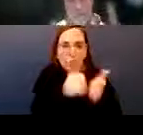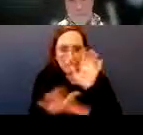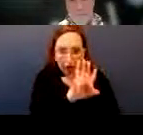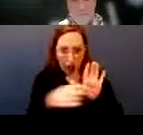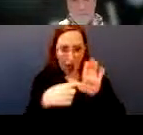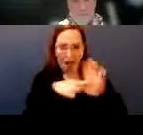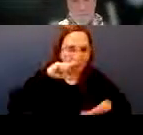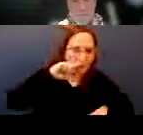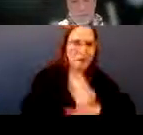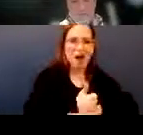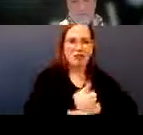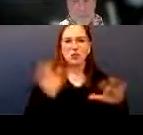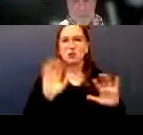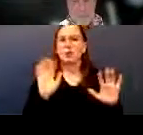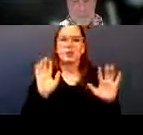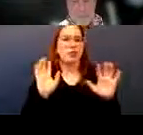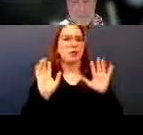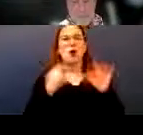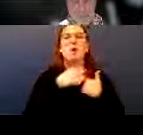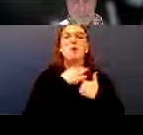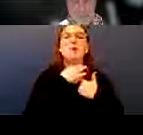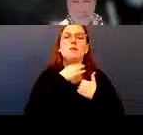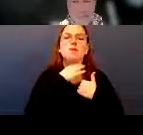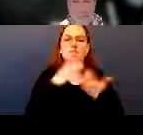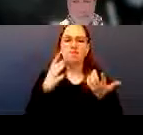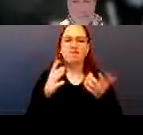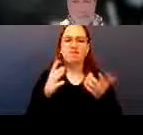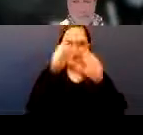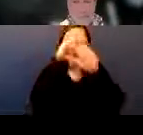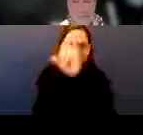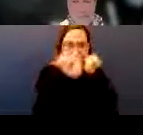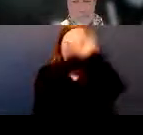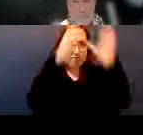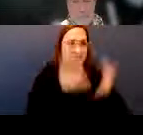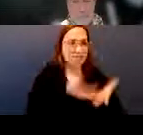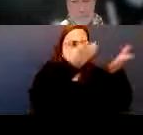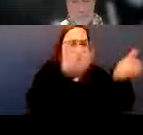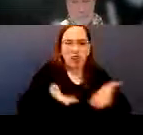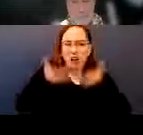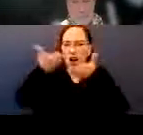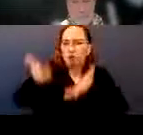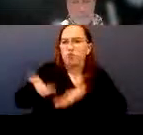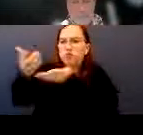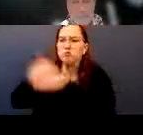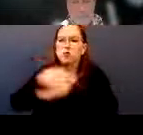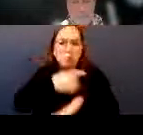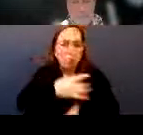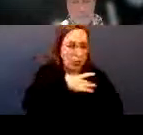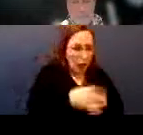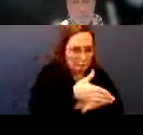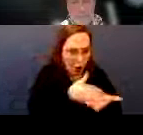with. We're wanting to get your feedback on what elements you like or what resonates with you from each